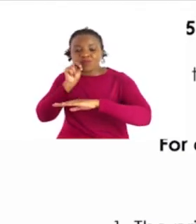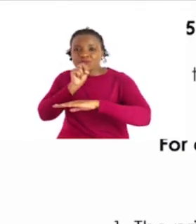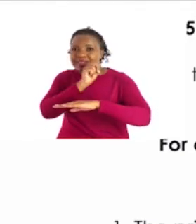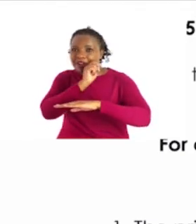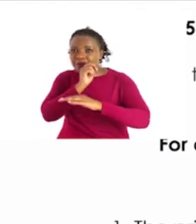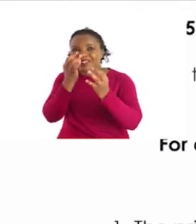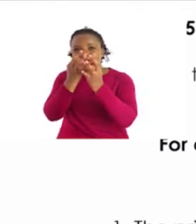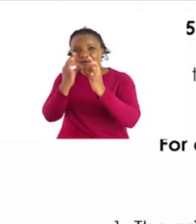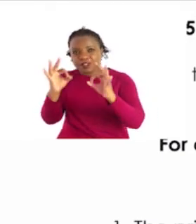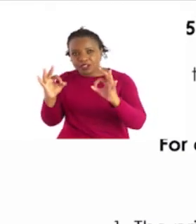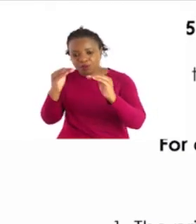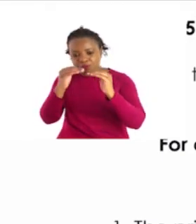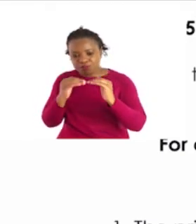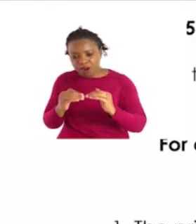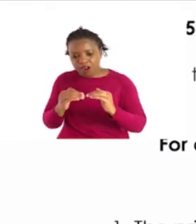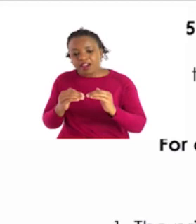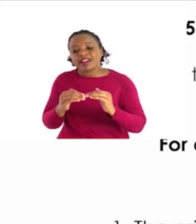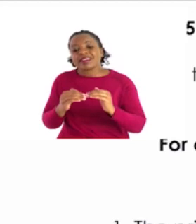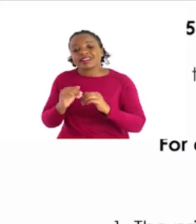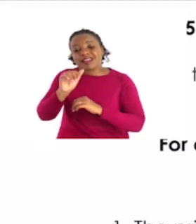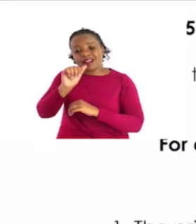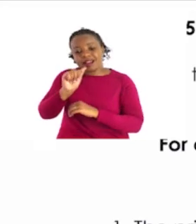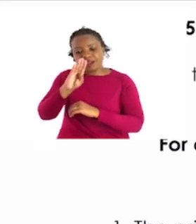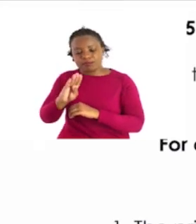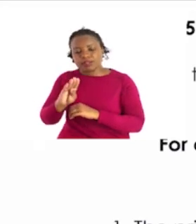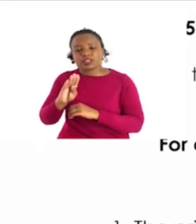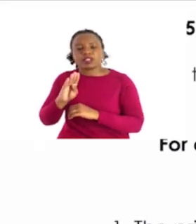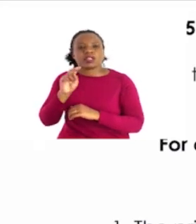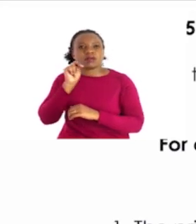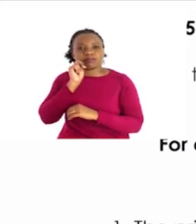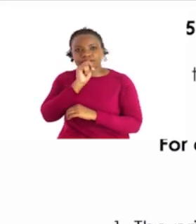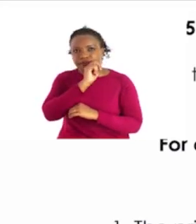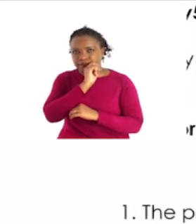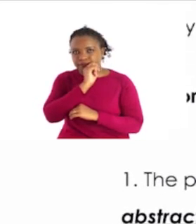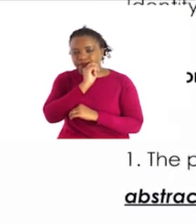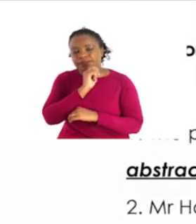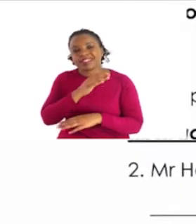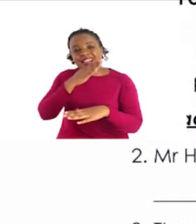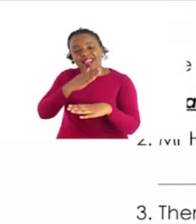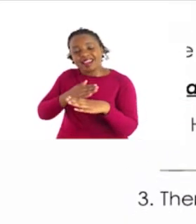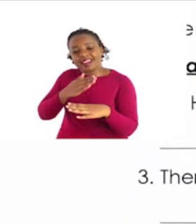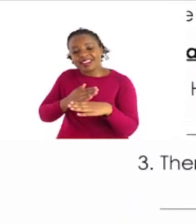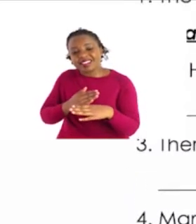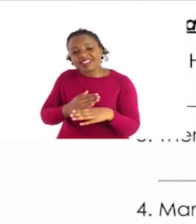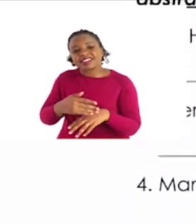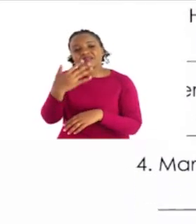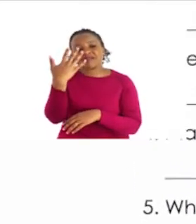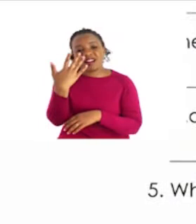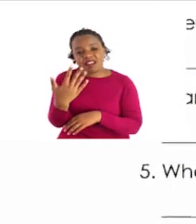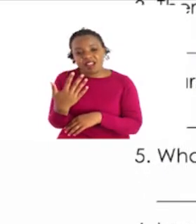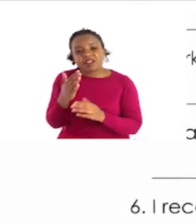spaces provided. Like I said, activity 5 goes on